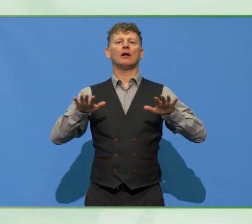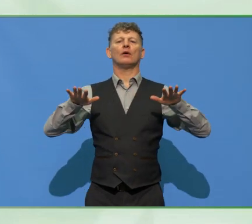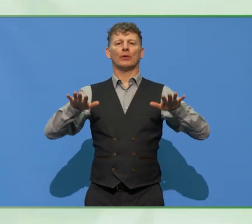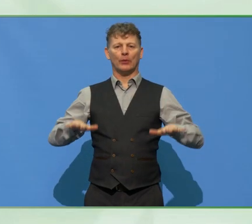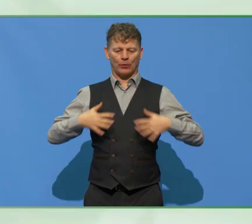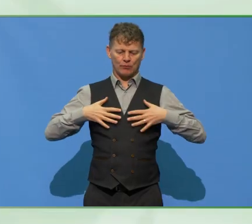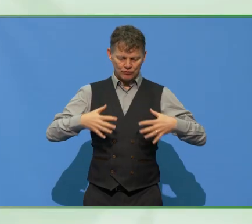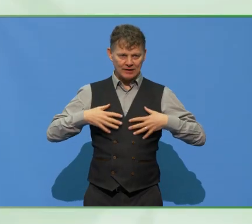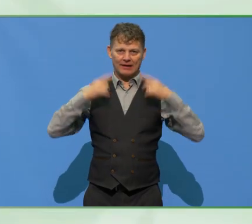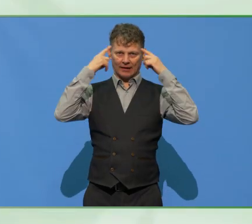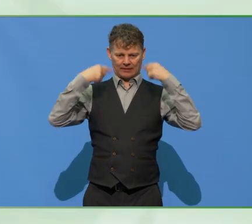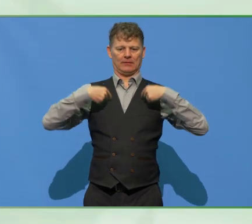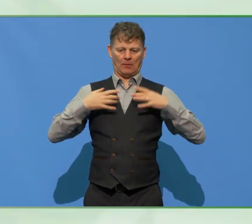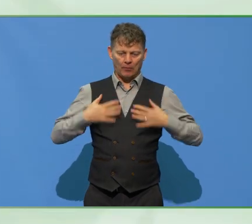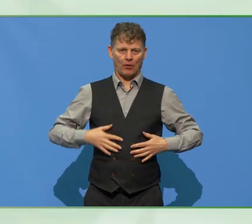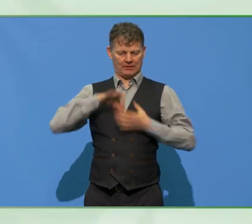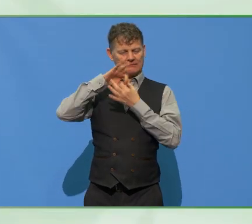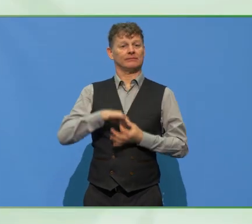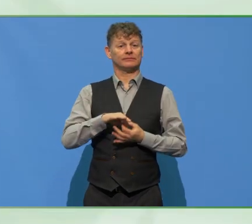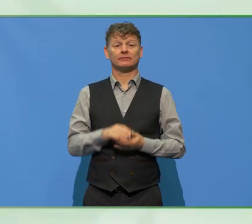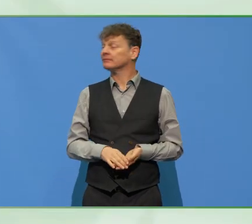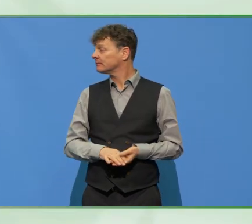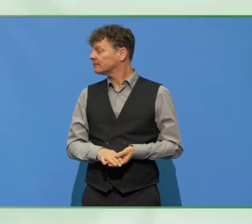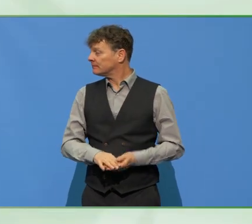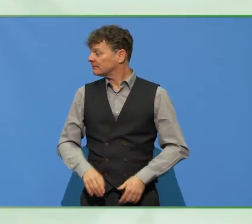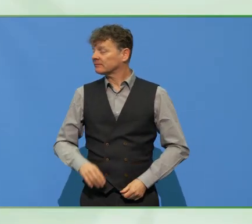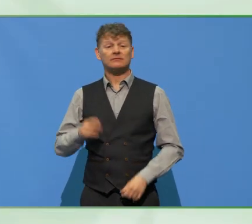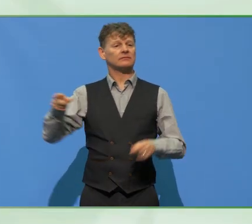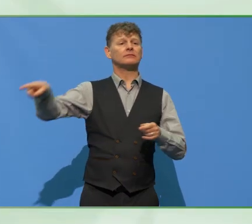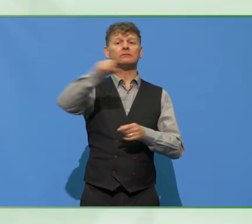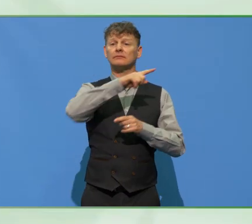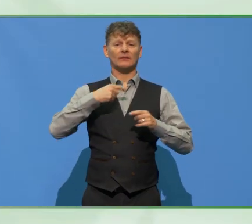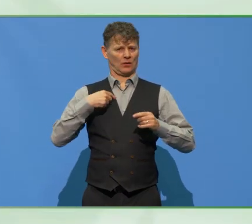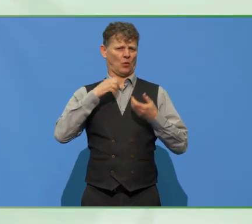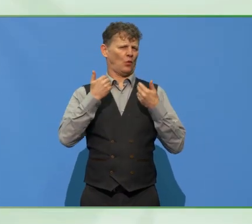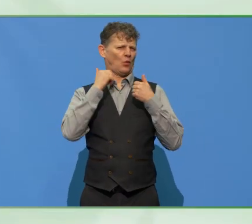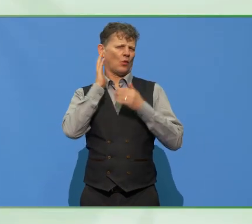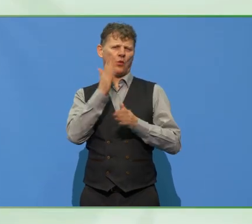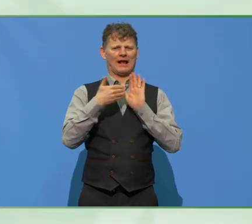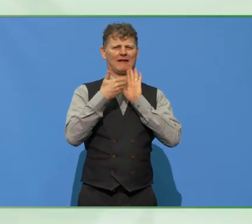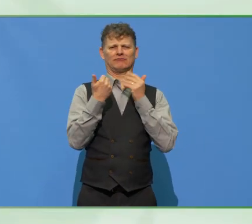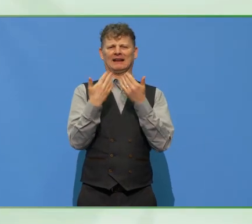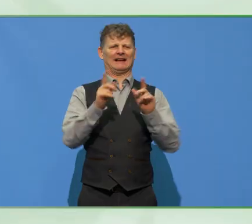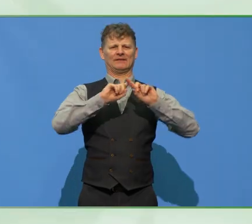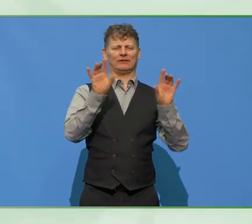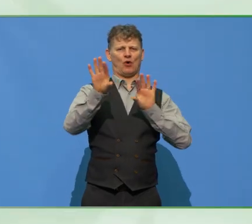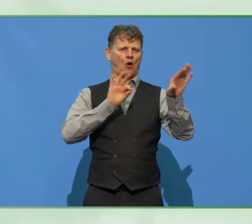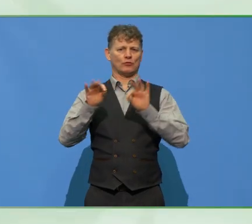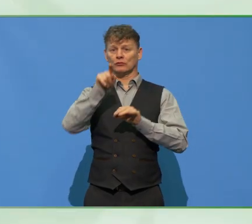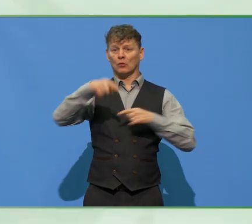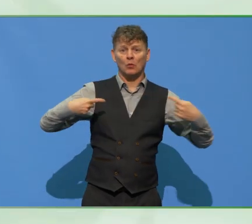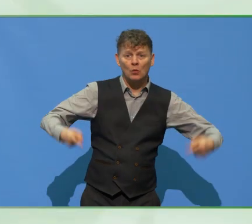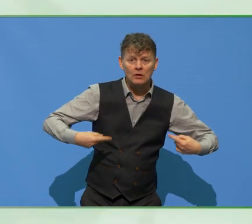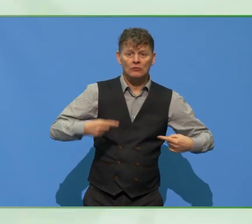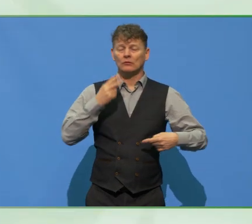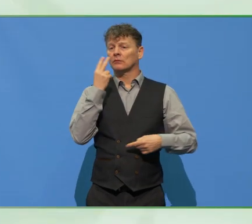breath. If you are participating today, we're going to offer lots of different options. The chairs that we are using today are